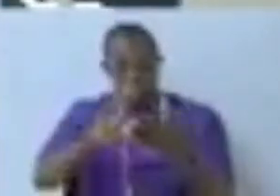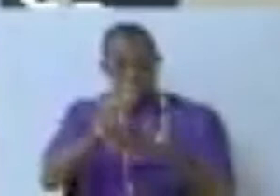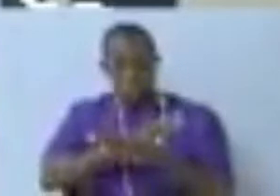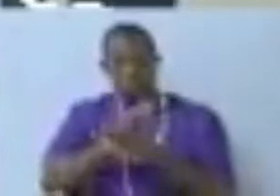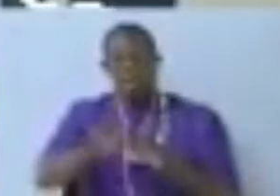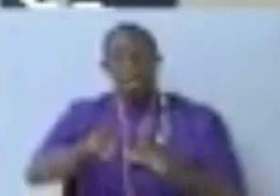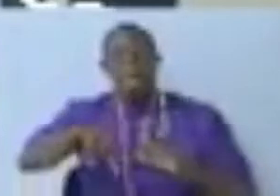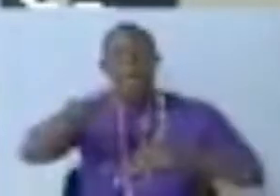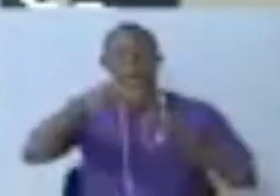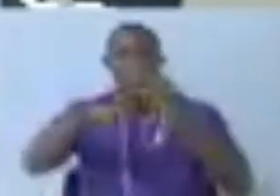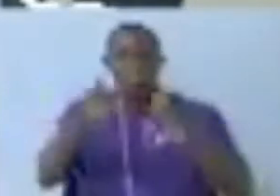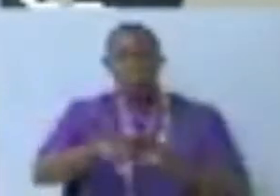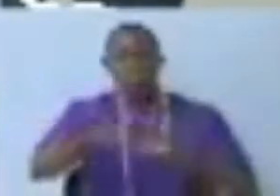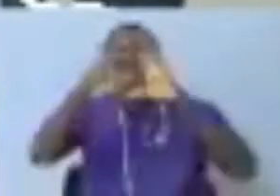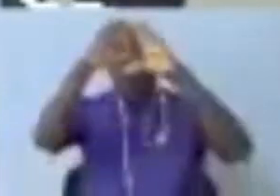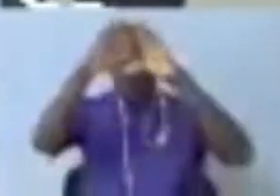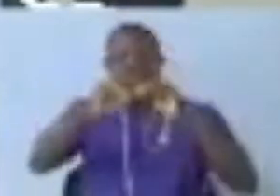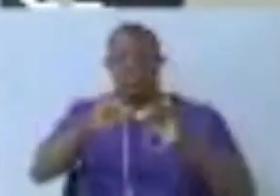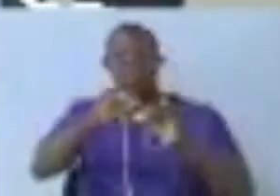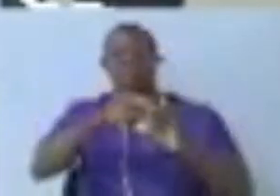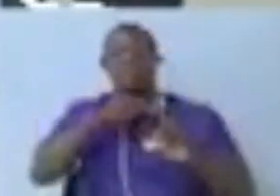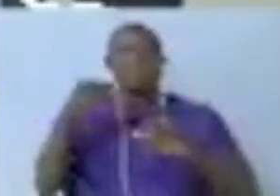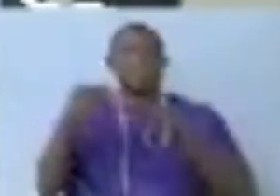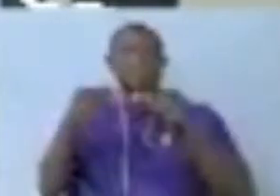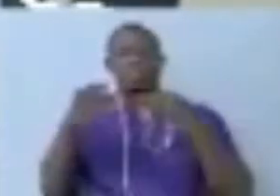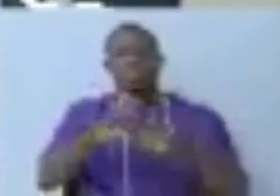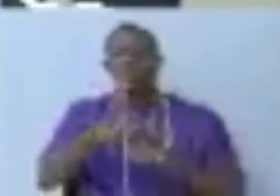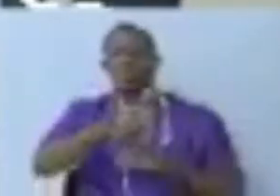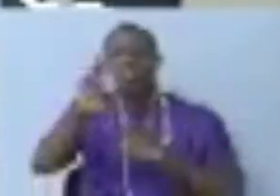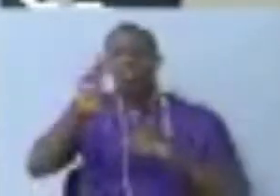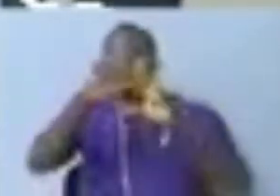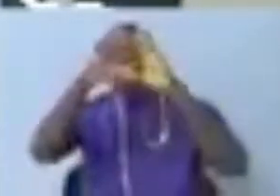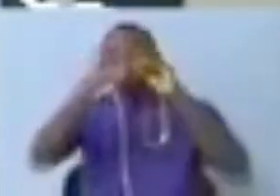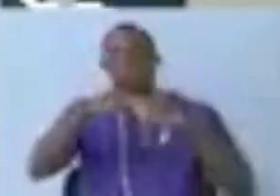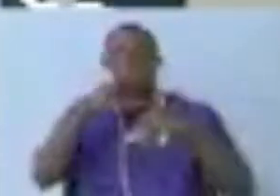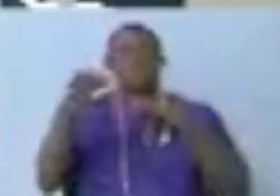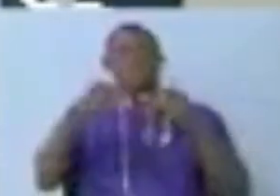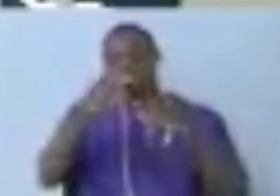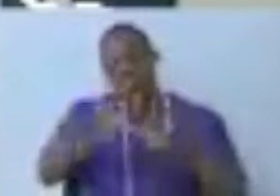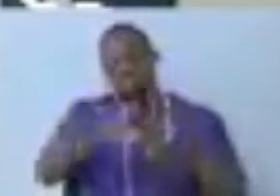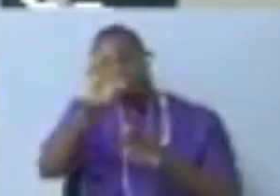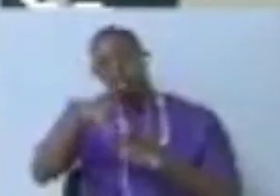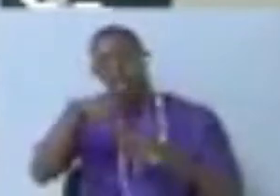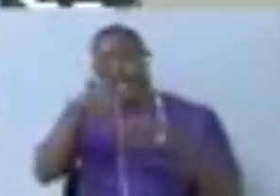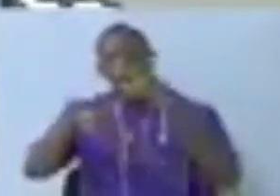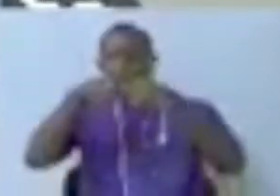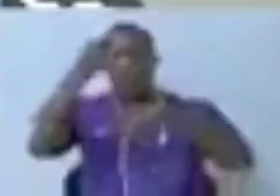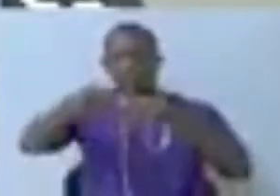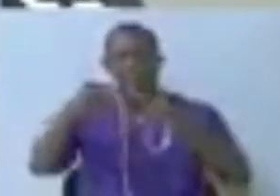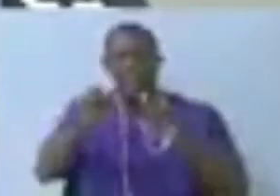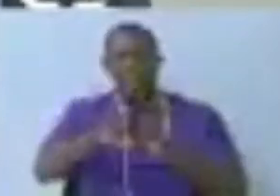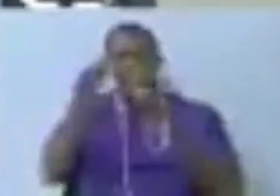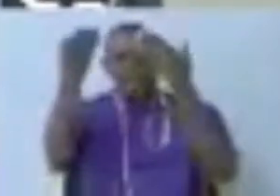on official executions being carried out after long hiatus.